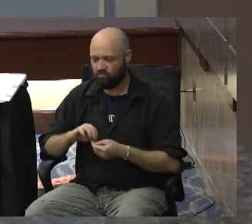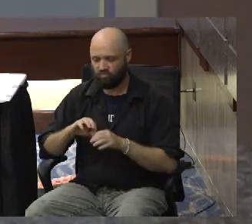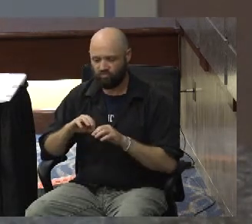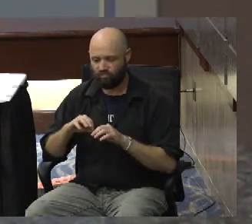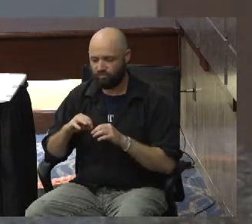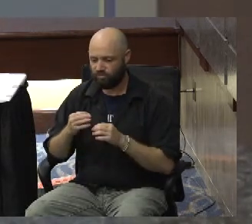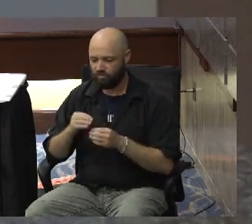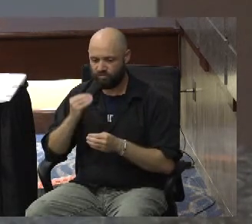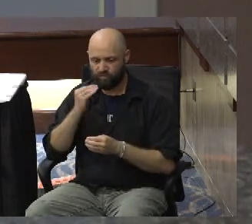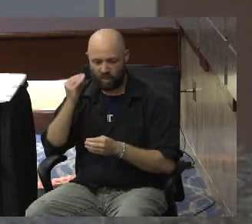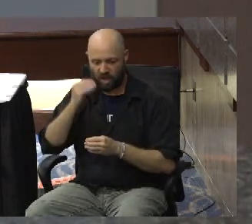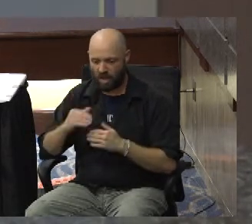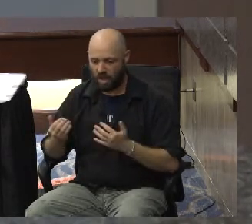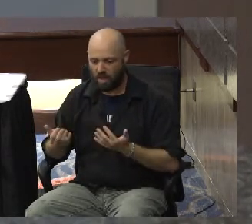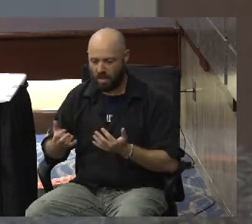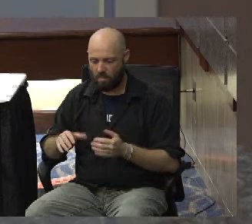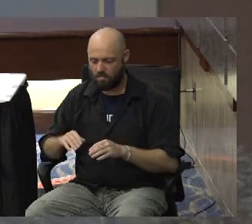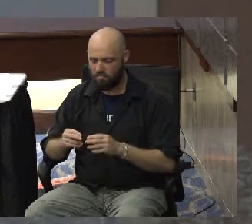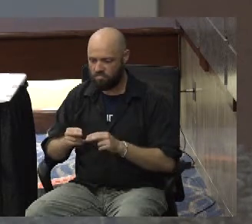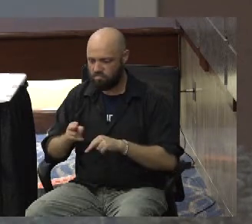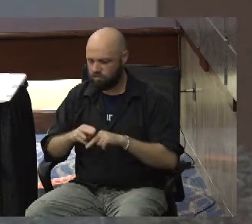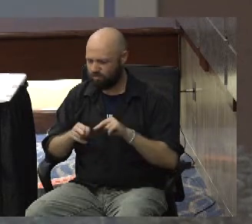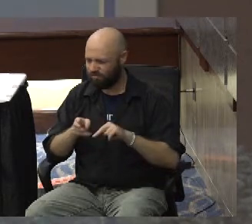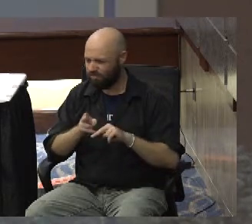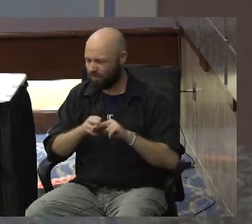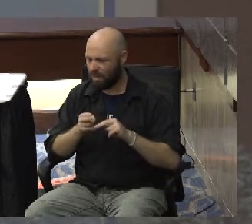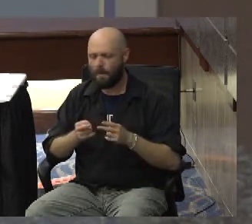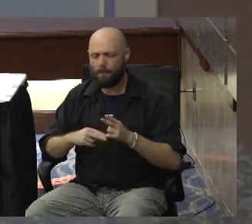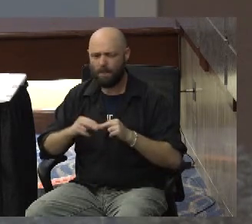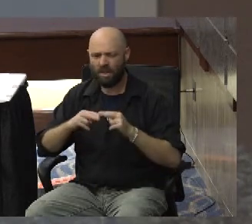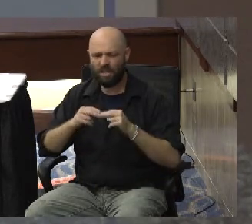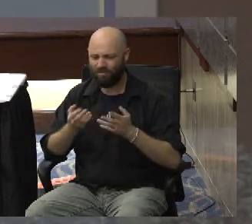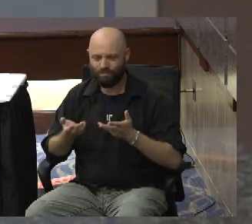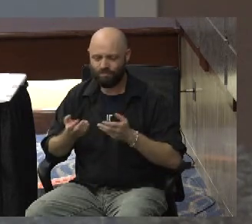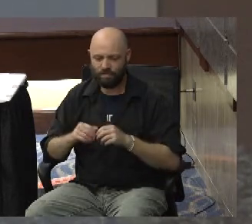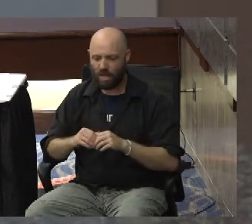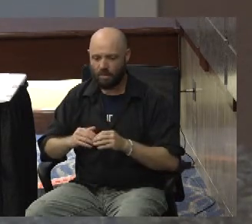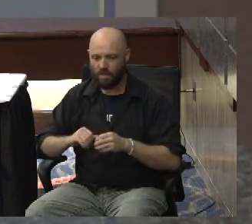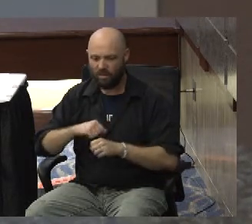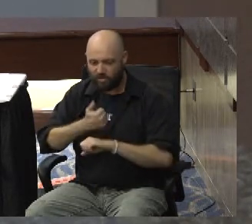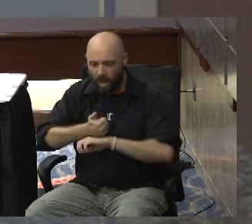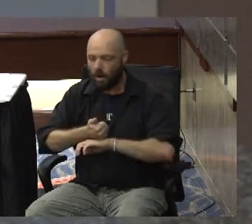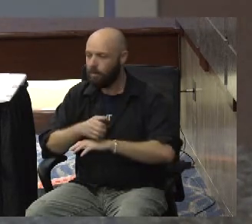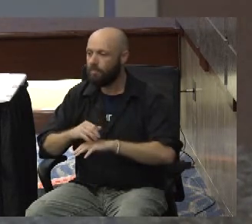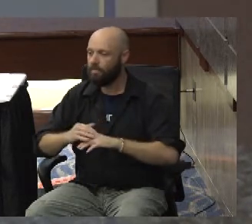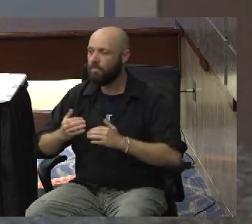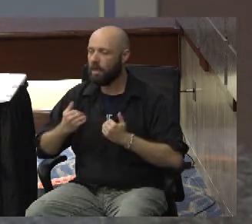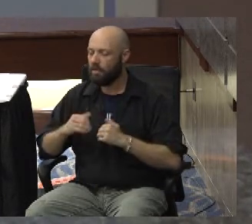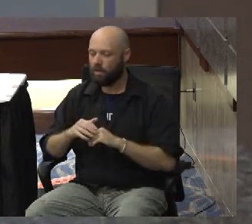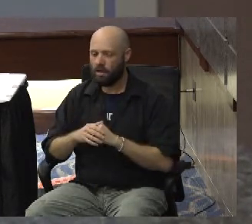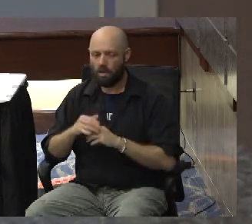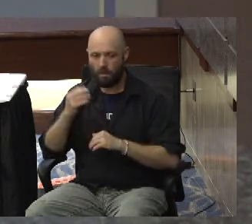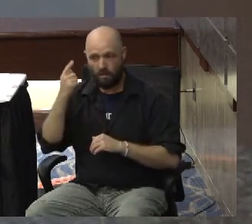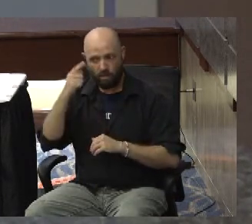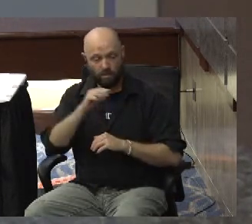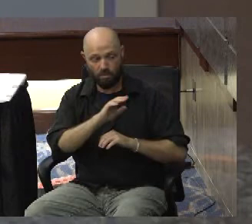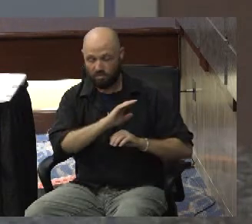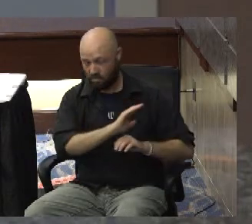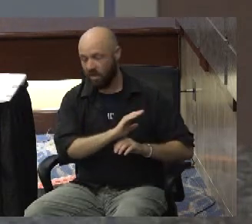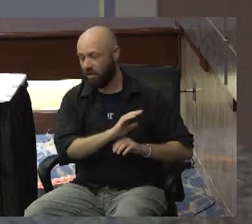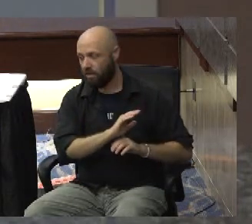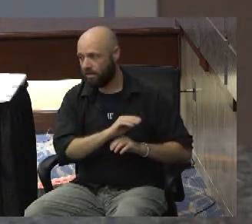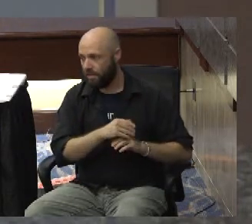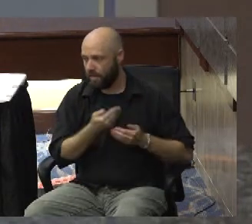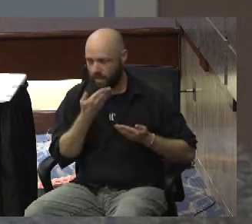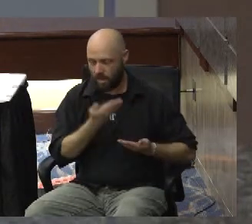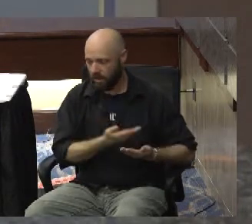I am supporting this grant because I personally know too many city managers who would swoop